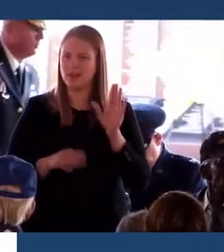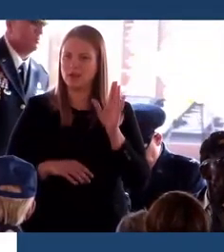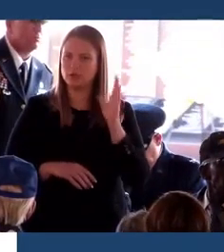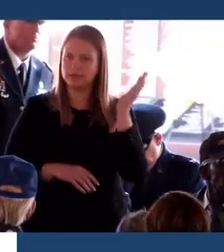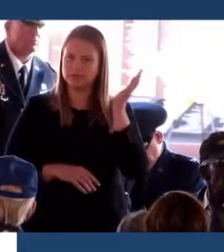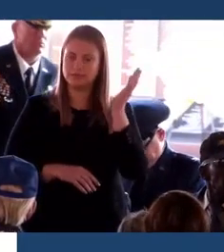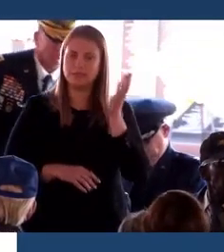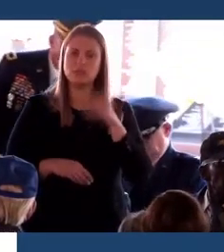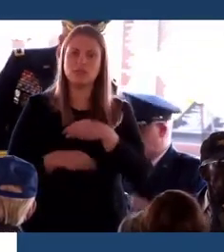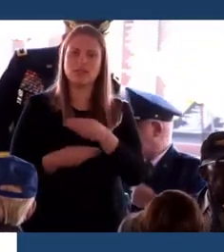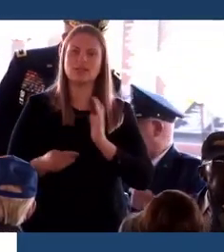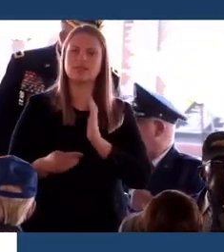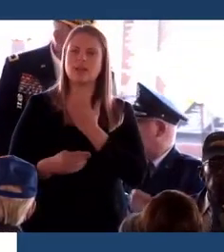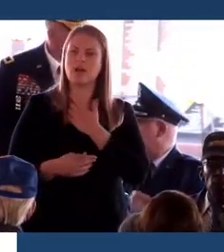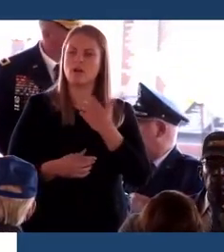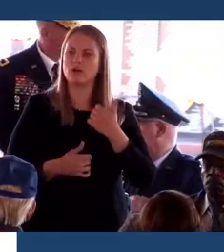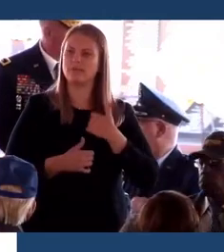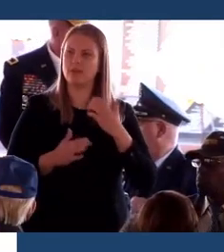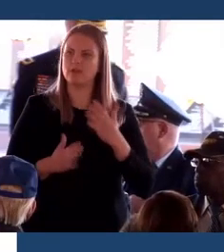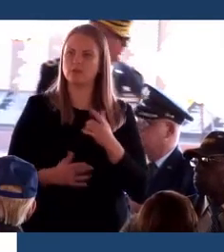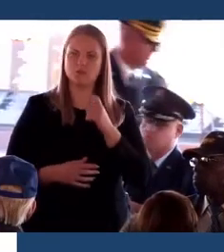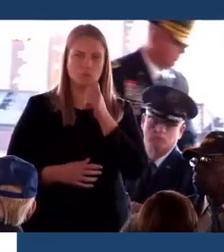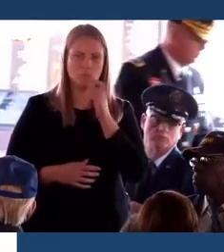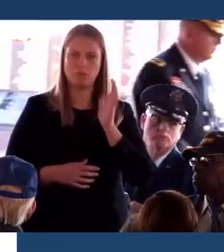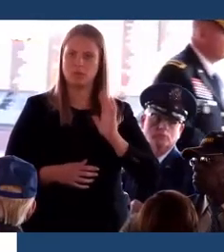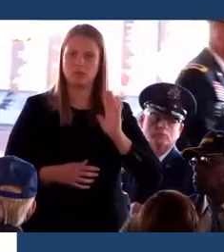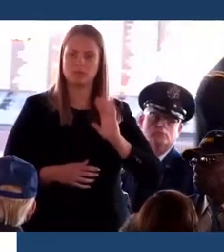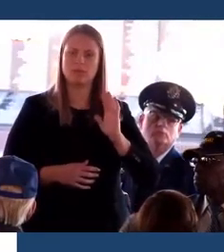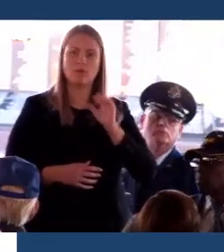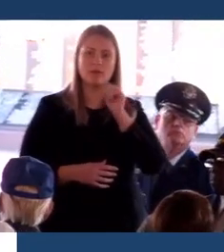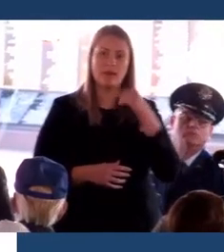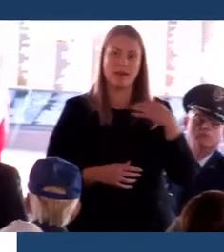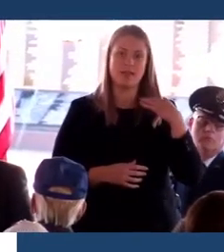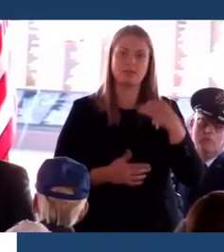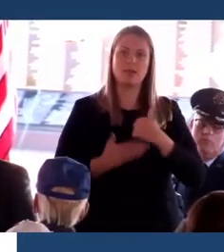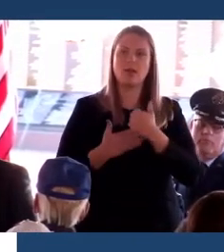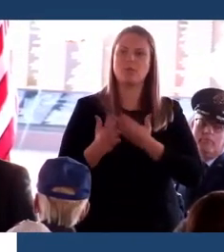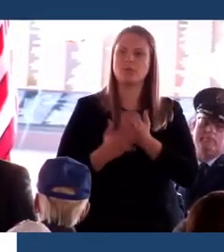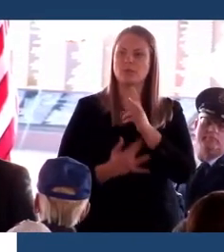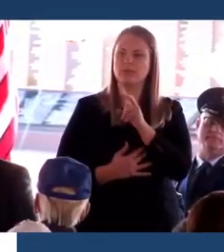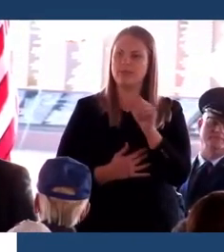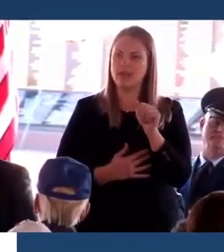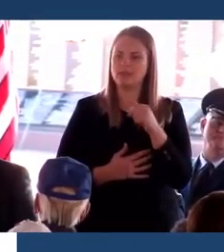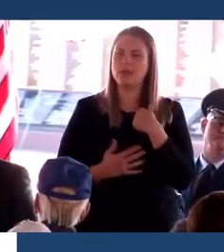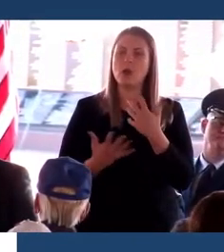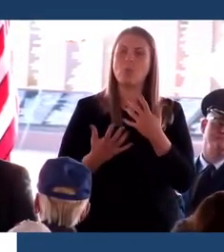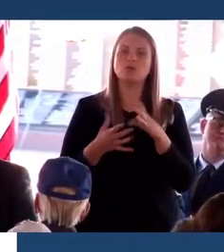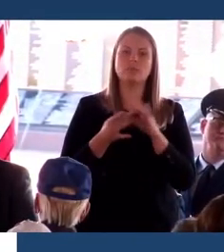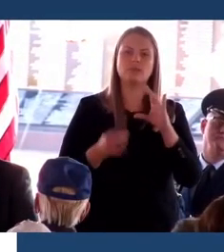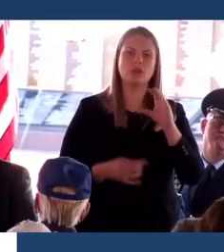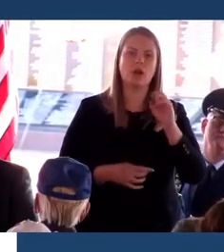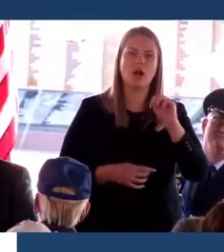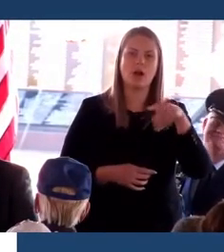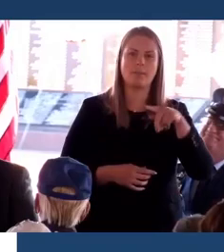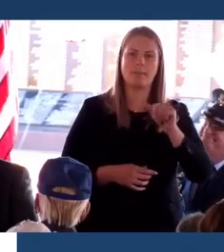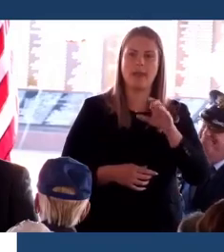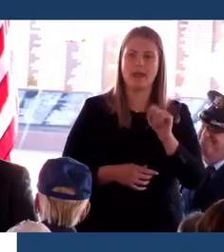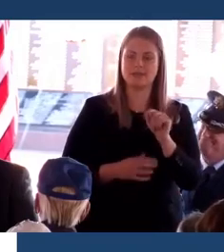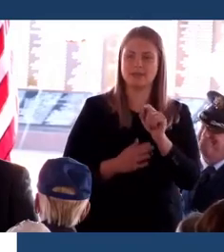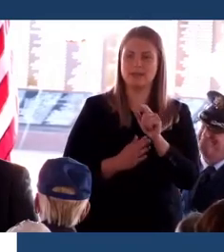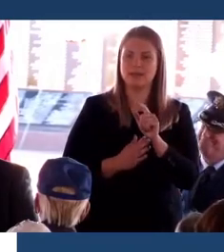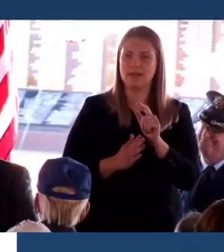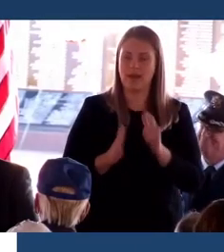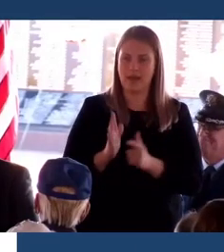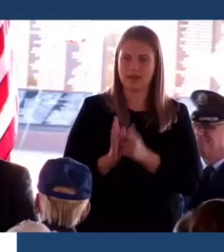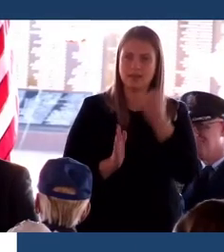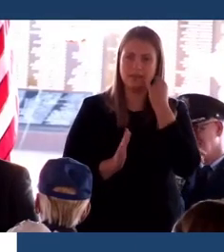which gives our veterans who weren't eligible before health care with the VA. But I also want to mention the Compact Act. If you know a veteran in crisis